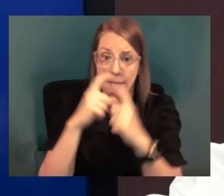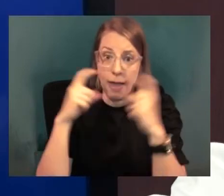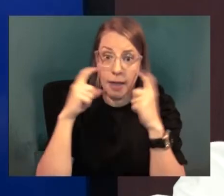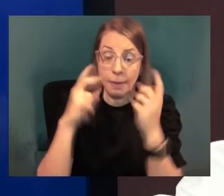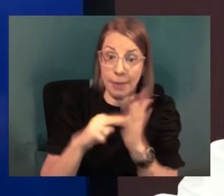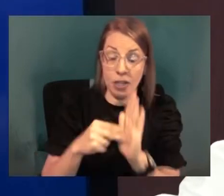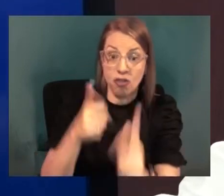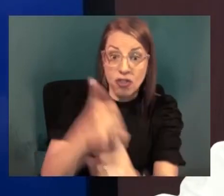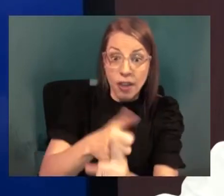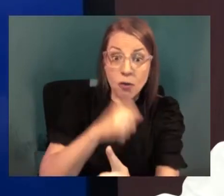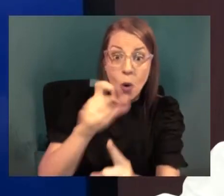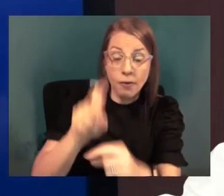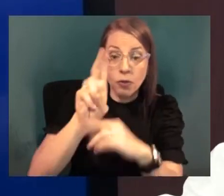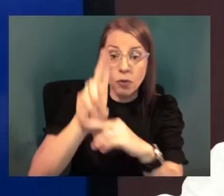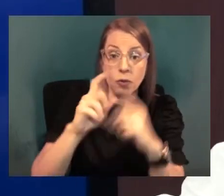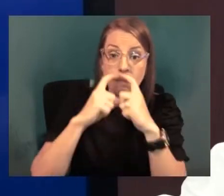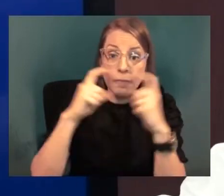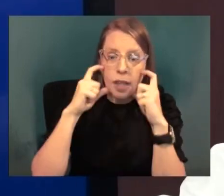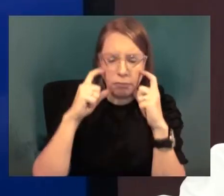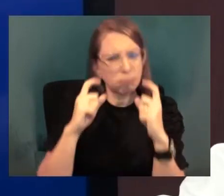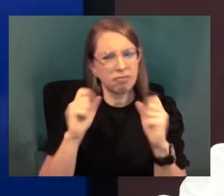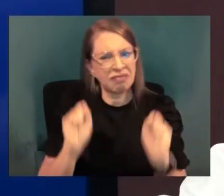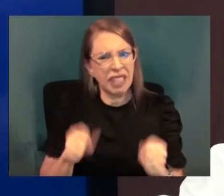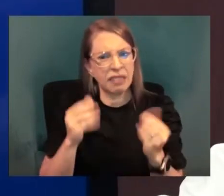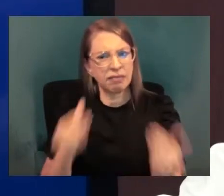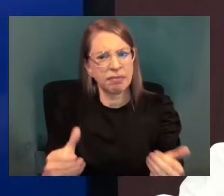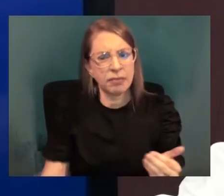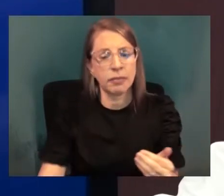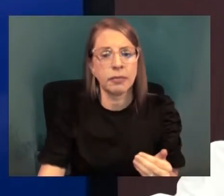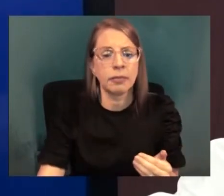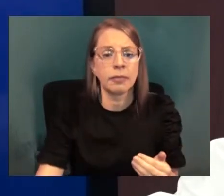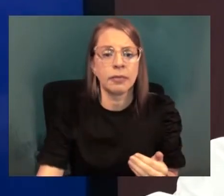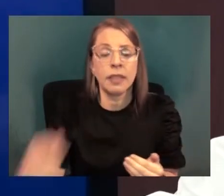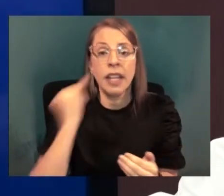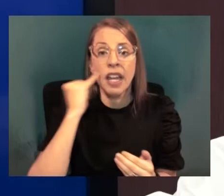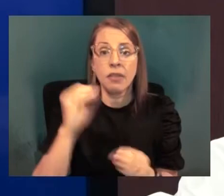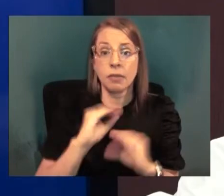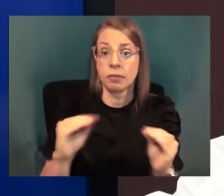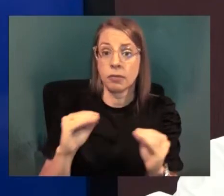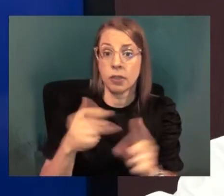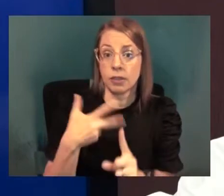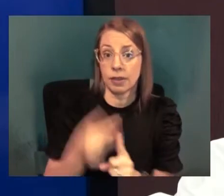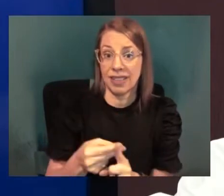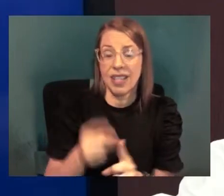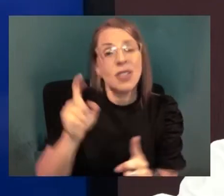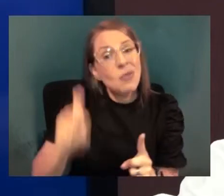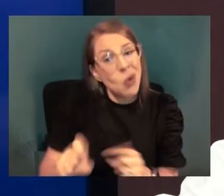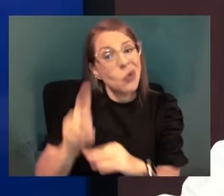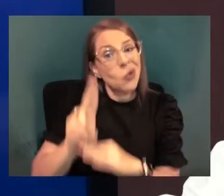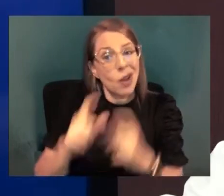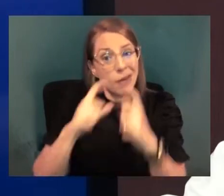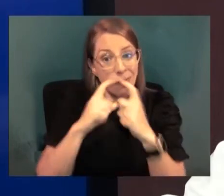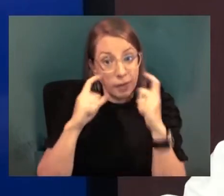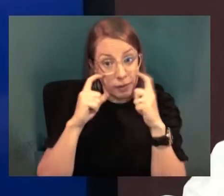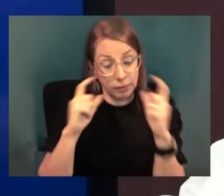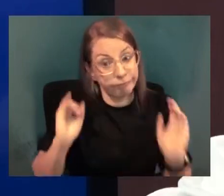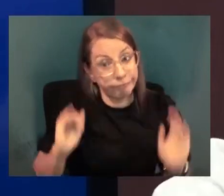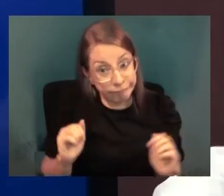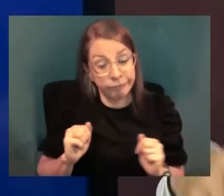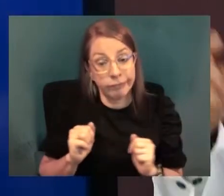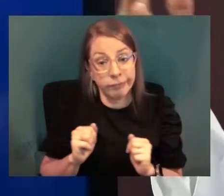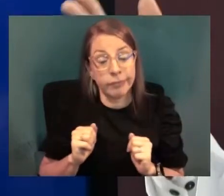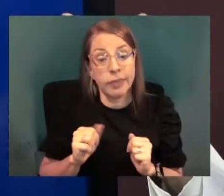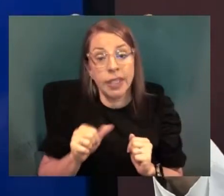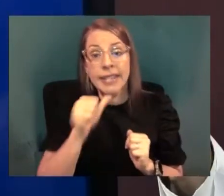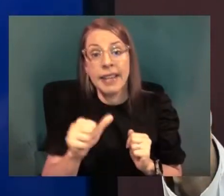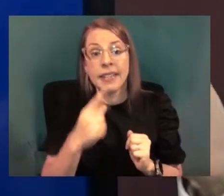still fully mask. Also remember, if you're not been vaccinated, you're supposed to mask, right? That's the whole point of that. It doesn't say